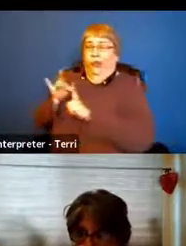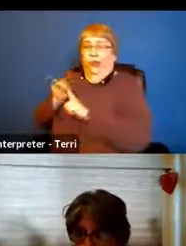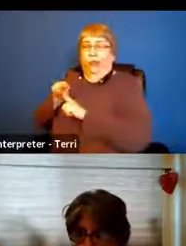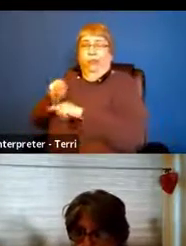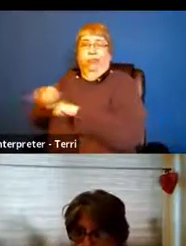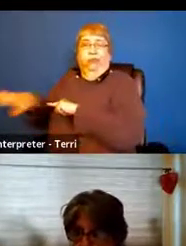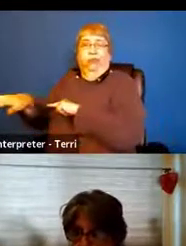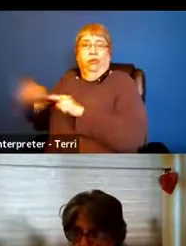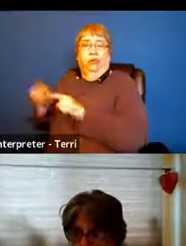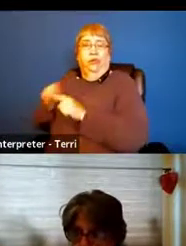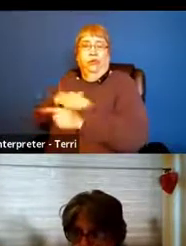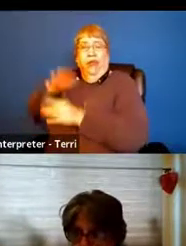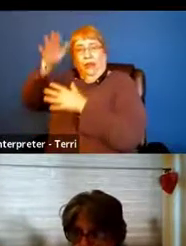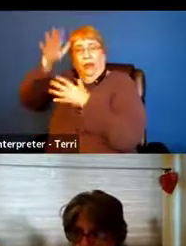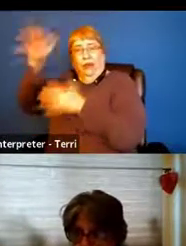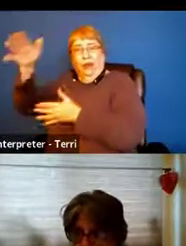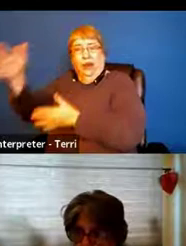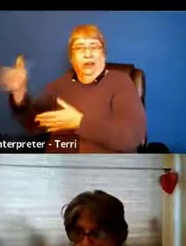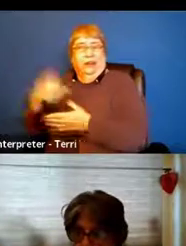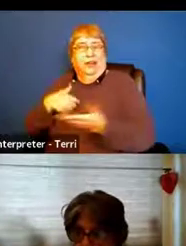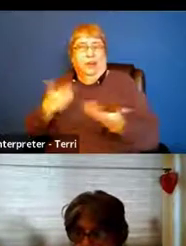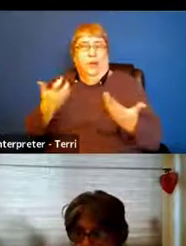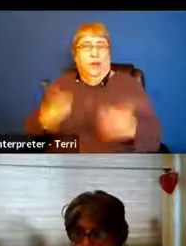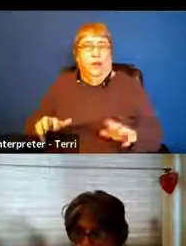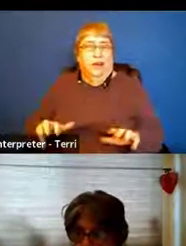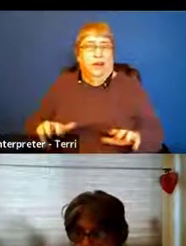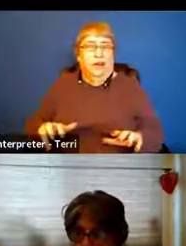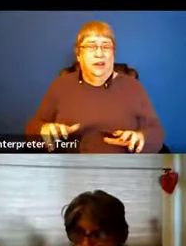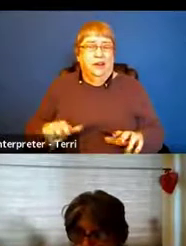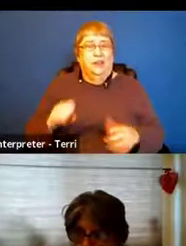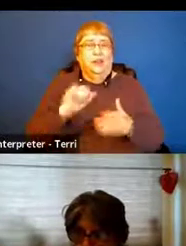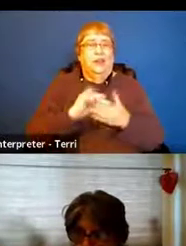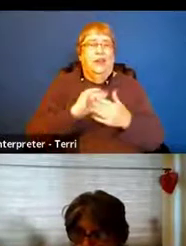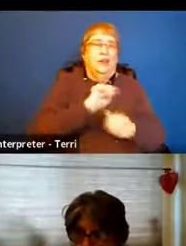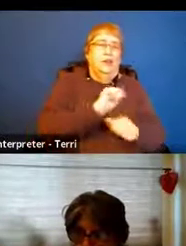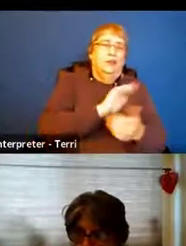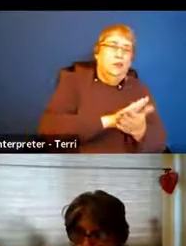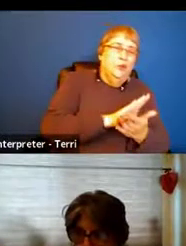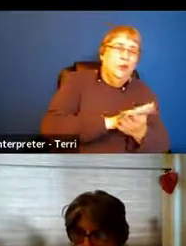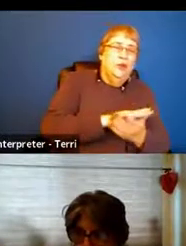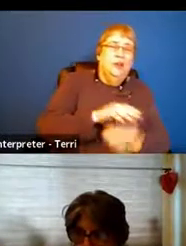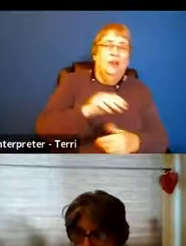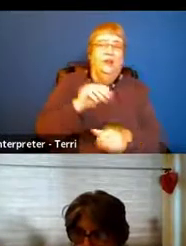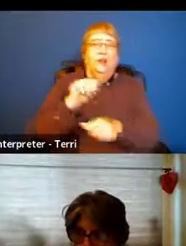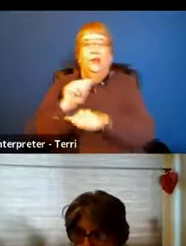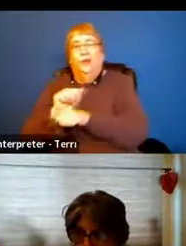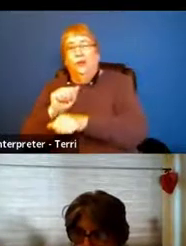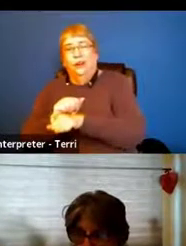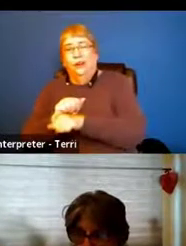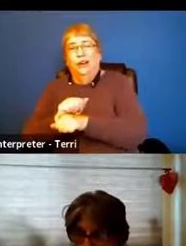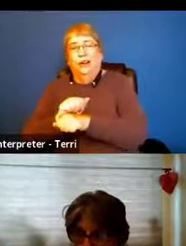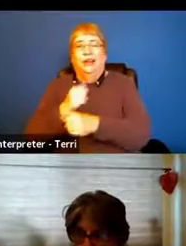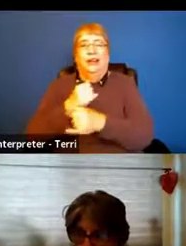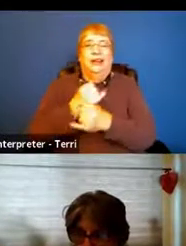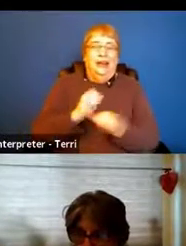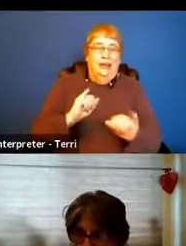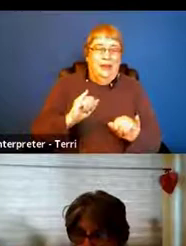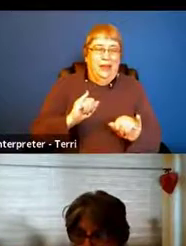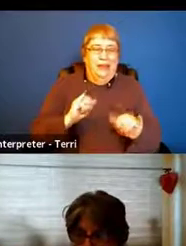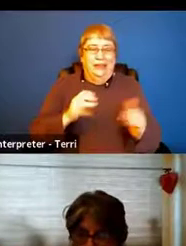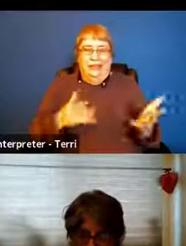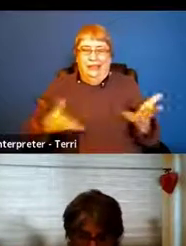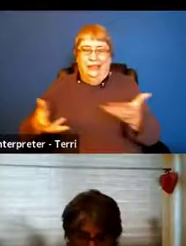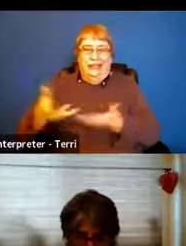might be the case. So, you know, these school work pieces really do fold back into that independence piece and